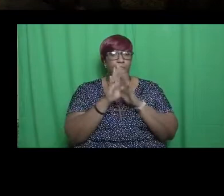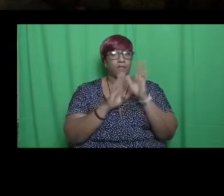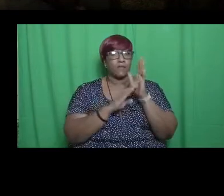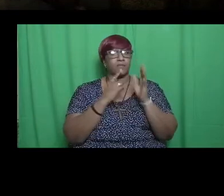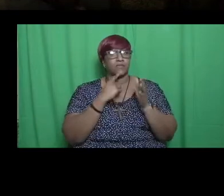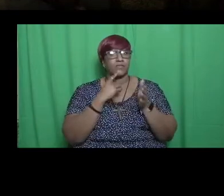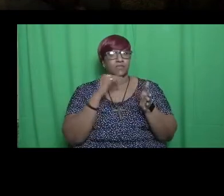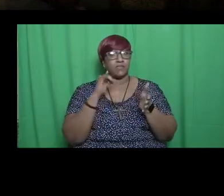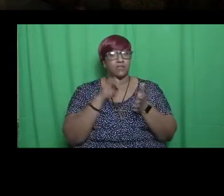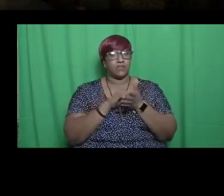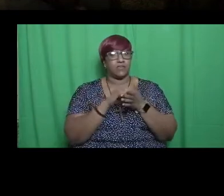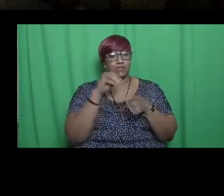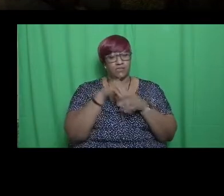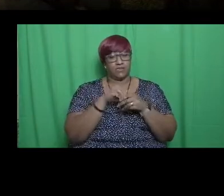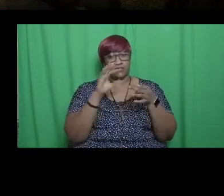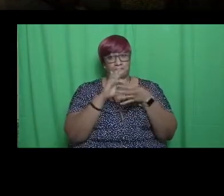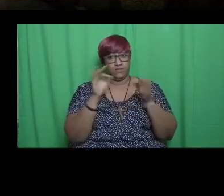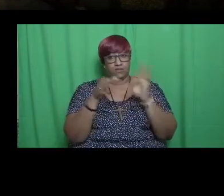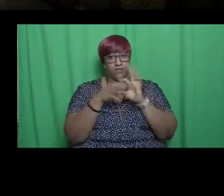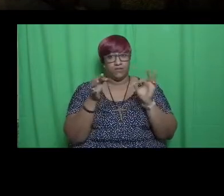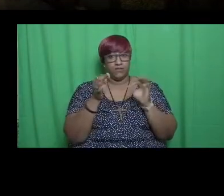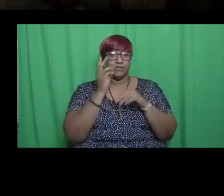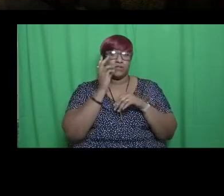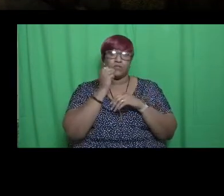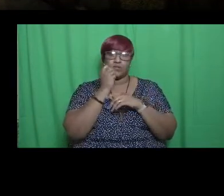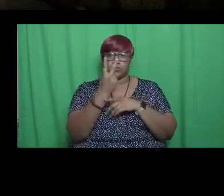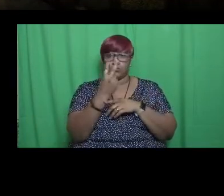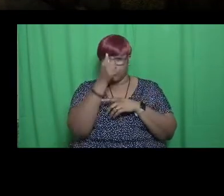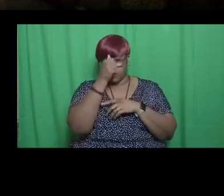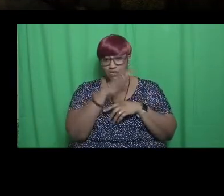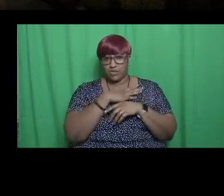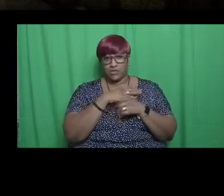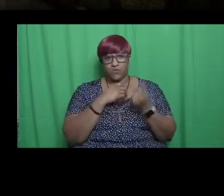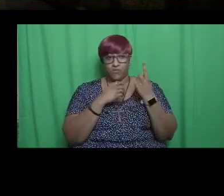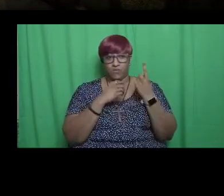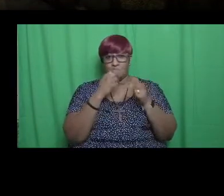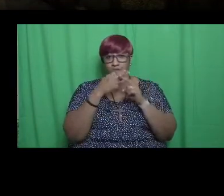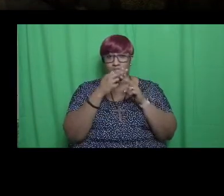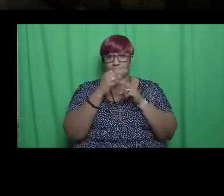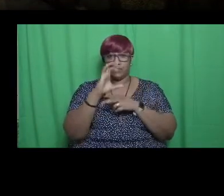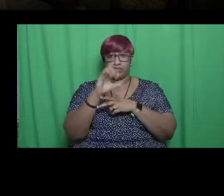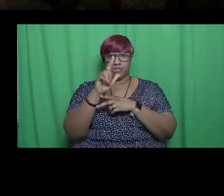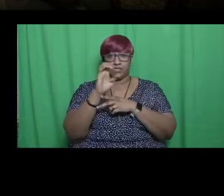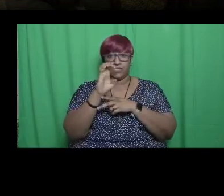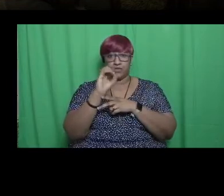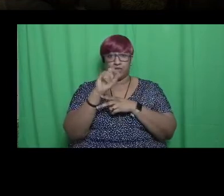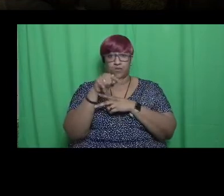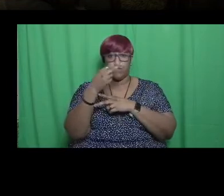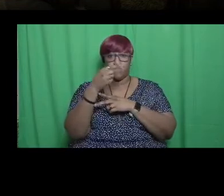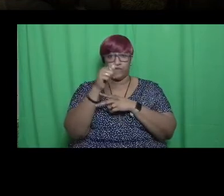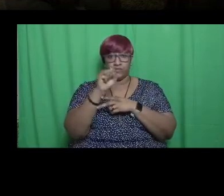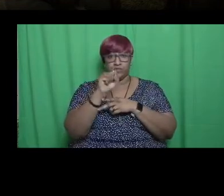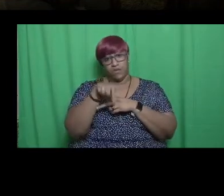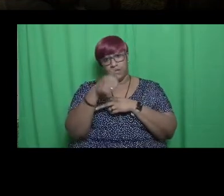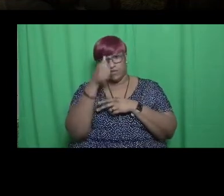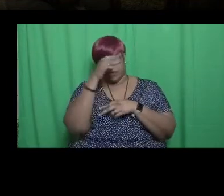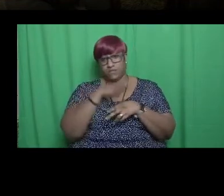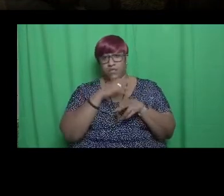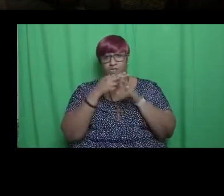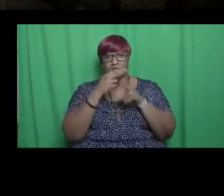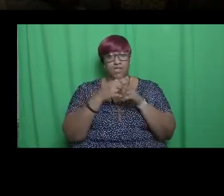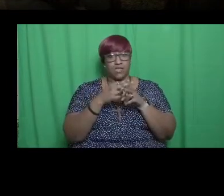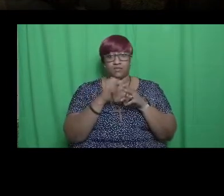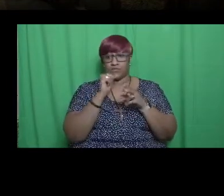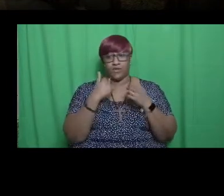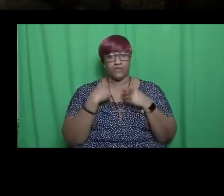And the Bible says that in this text, there were two men. One was named Cleopas and one was